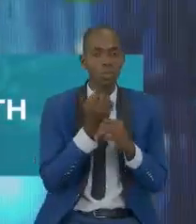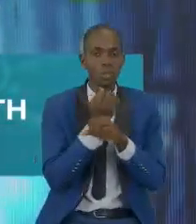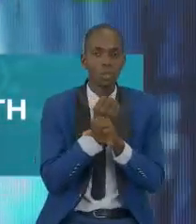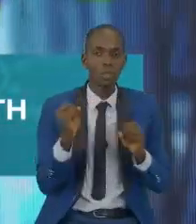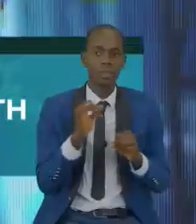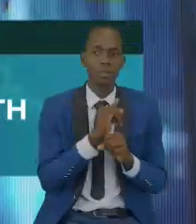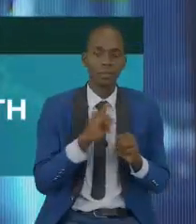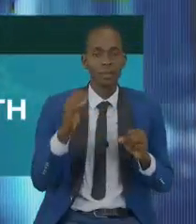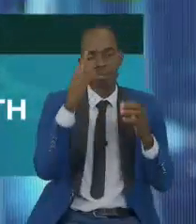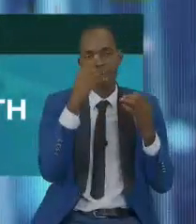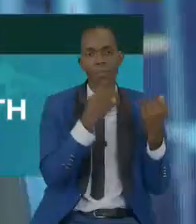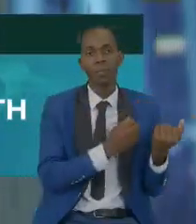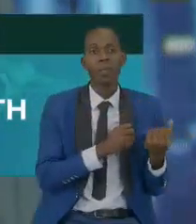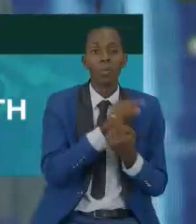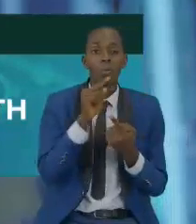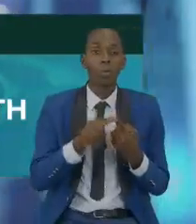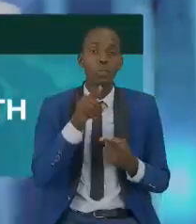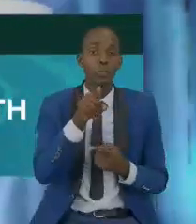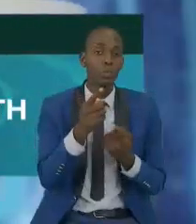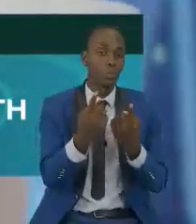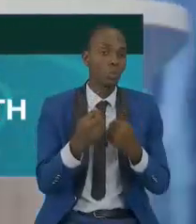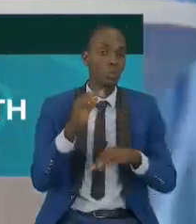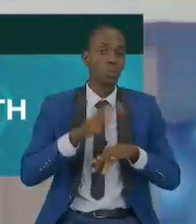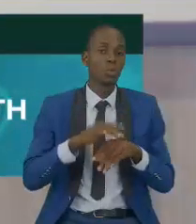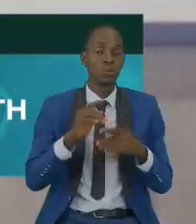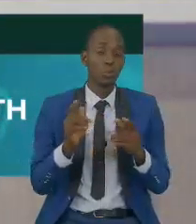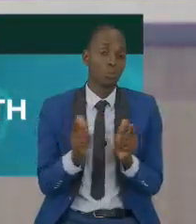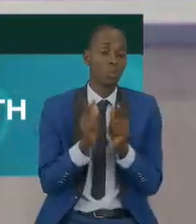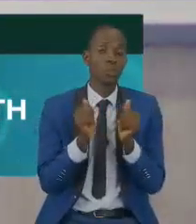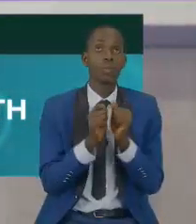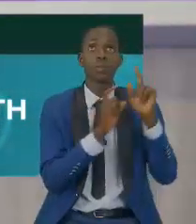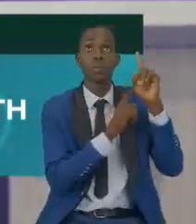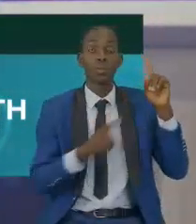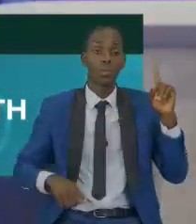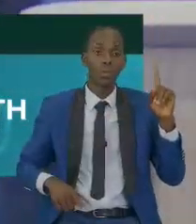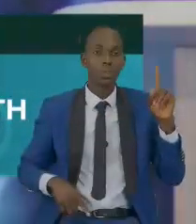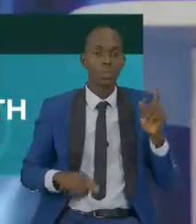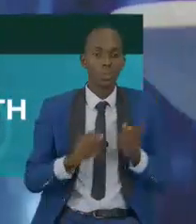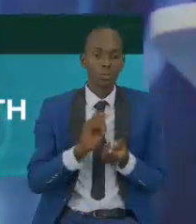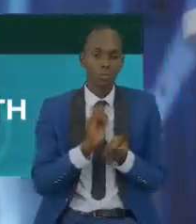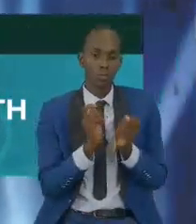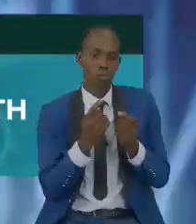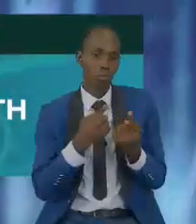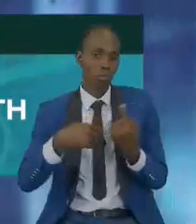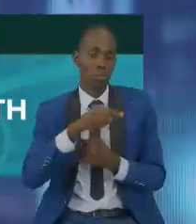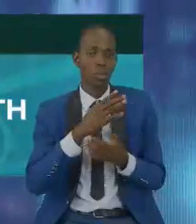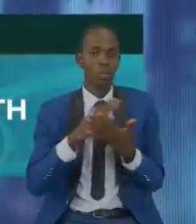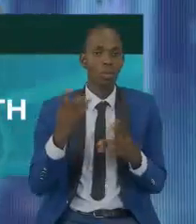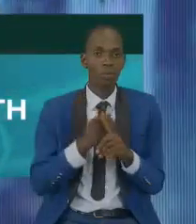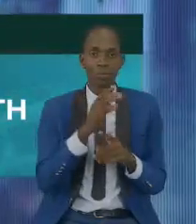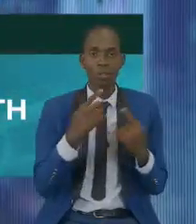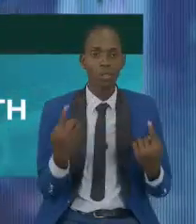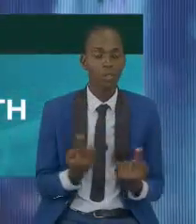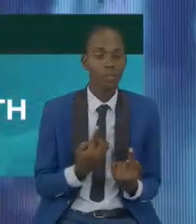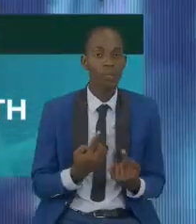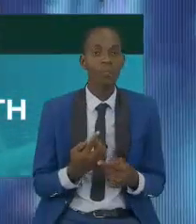saving faith. When you come to the Lord, turning away from your sin,